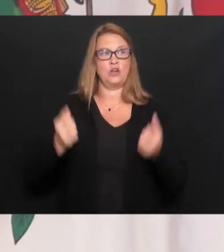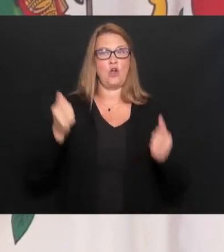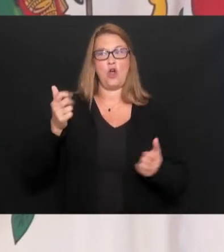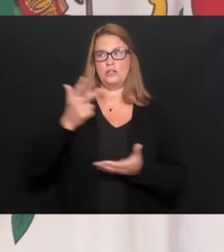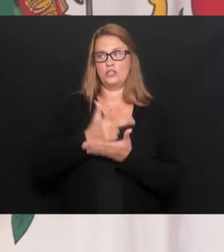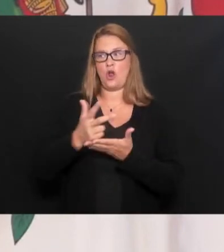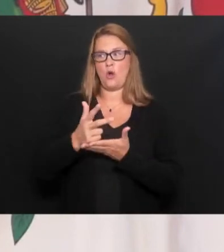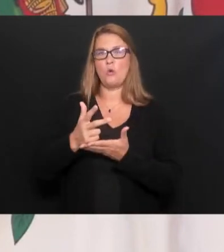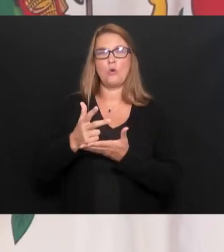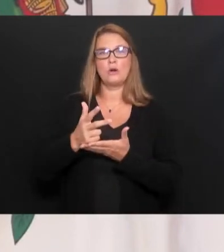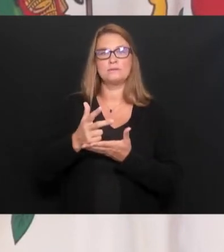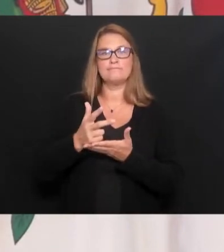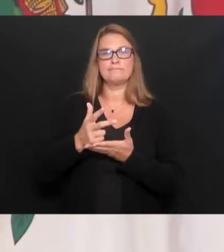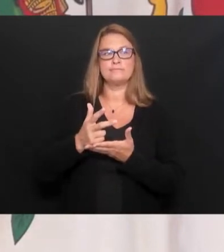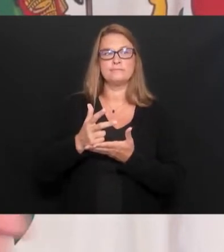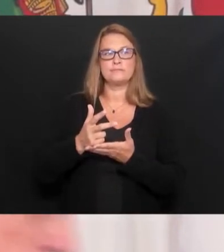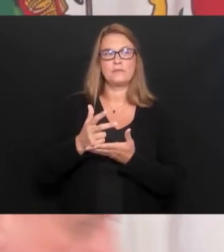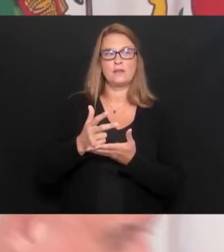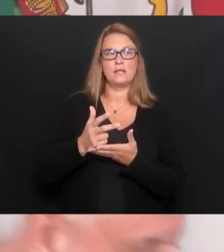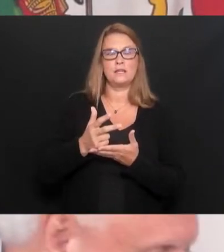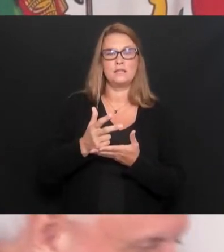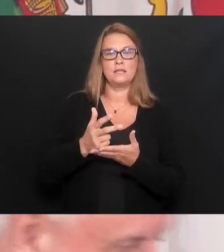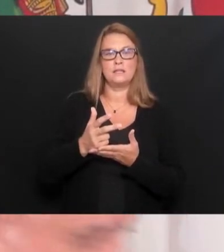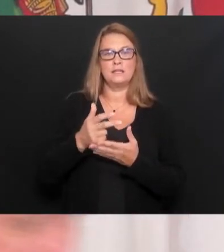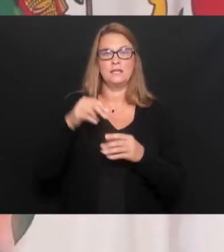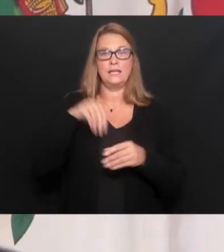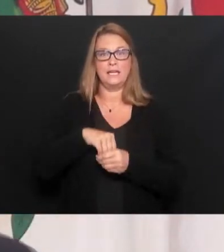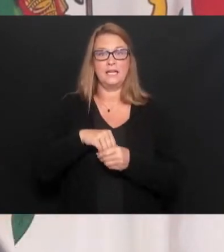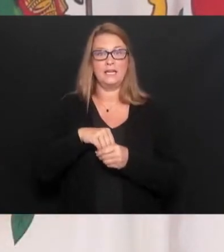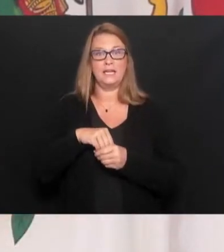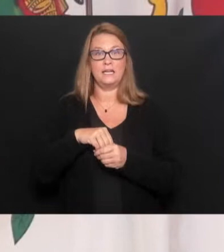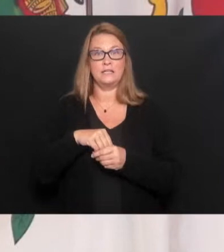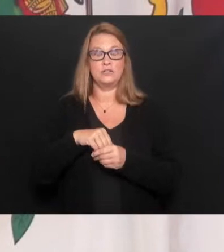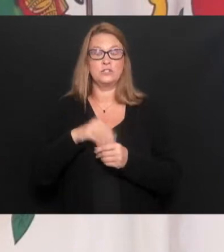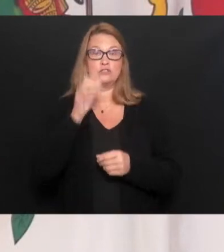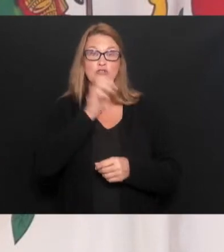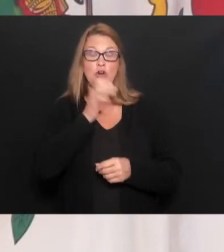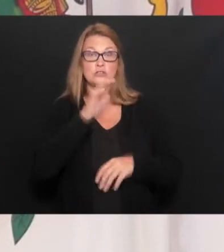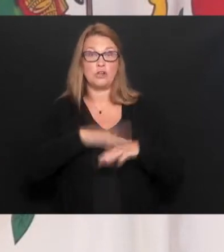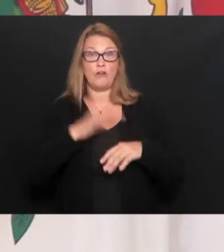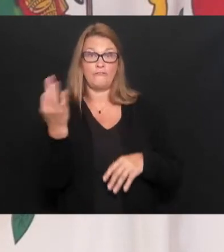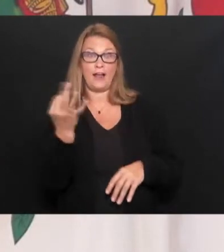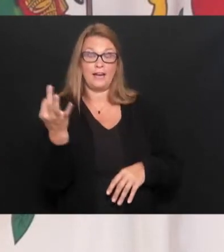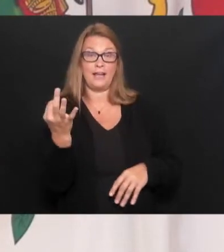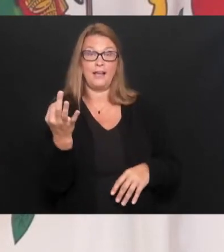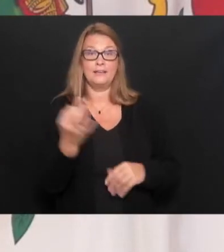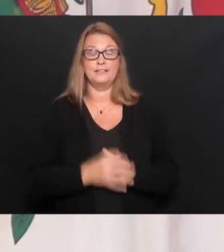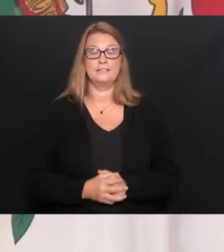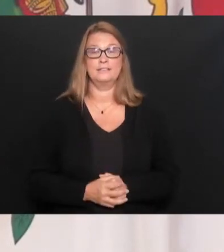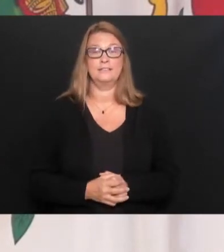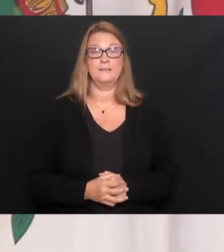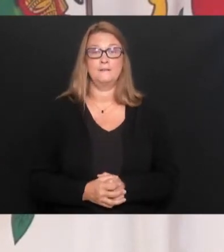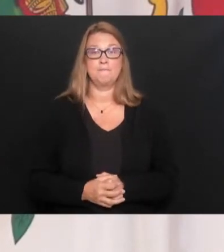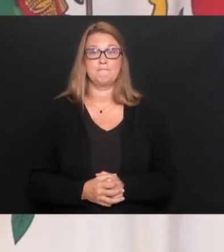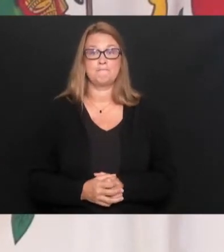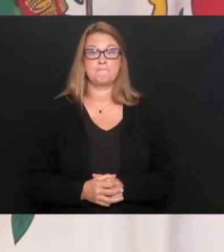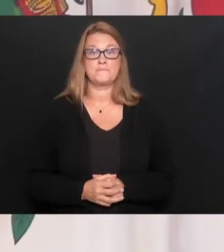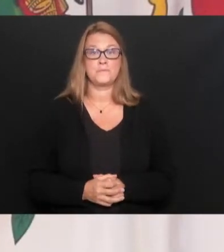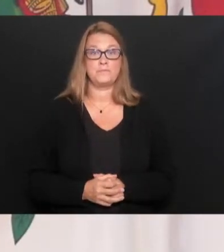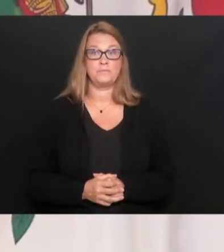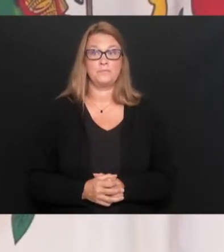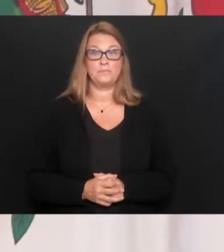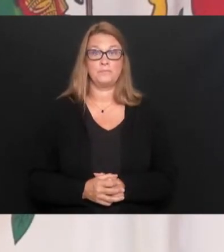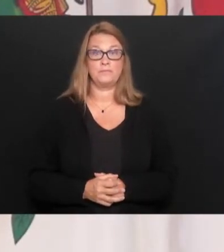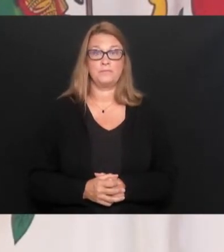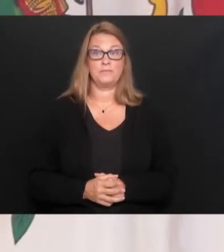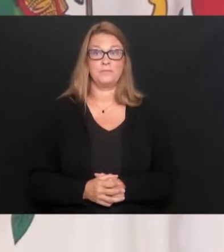And we're going to do it right here on Friday. And so we got that going